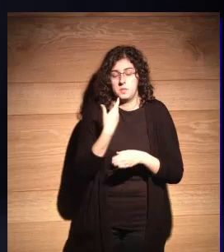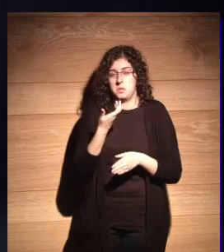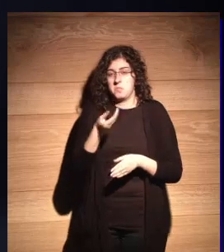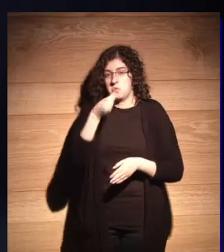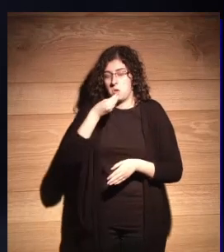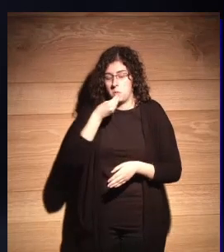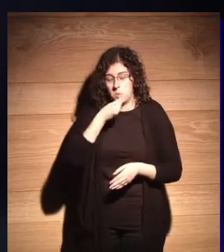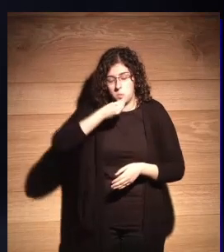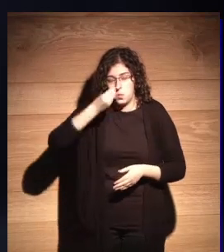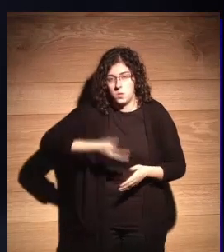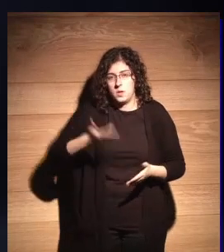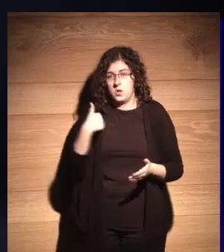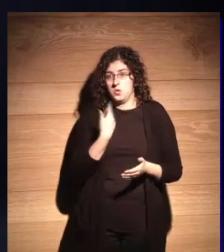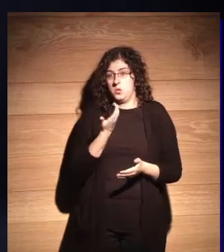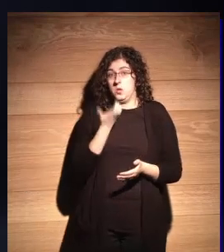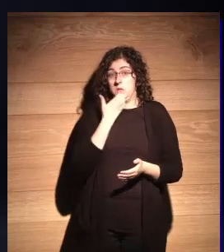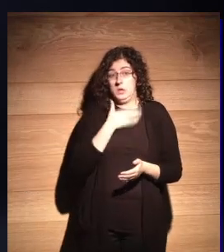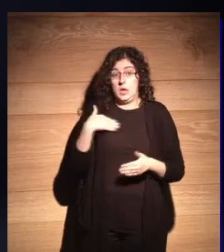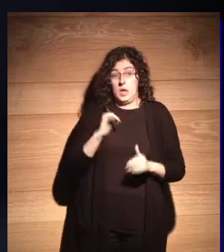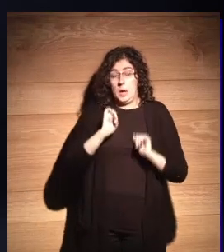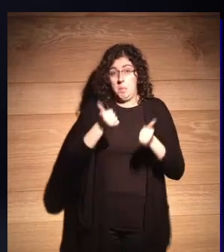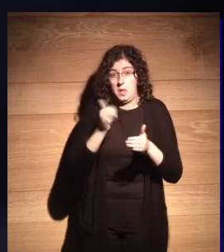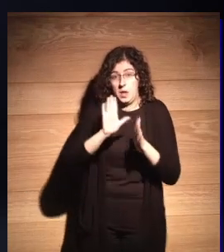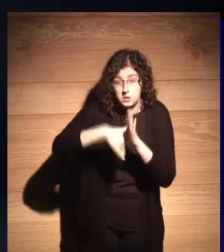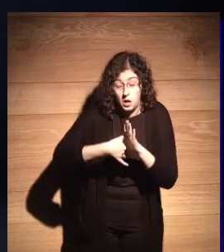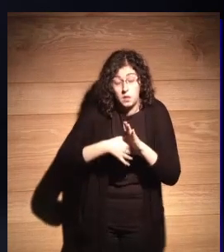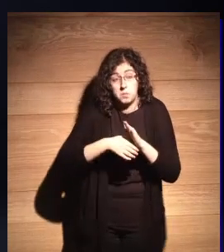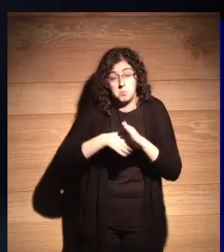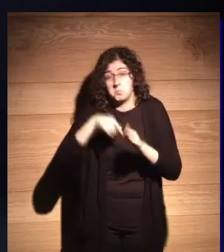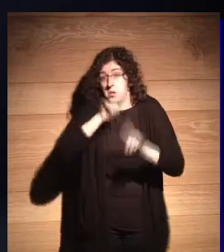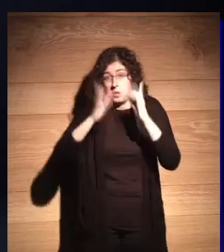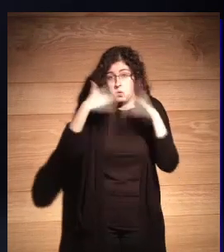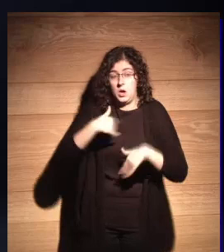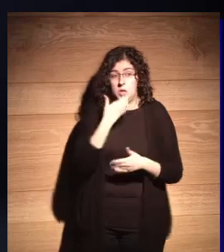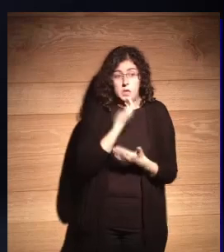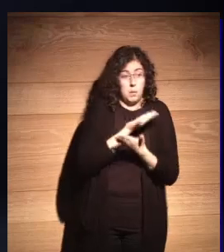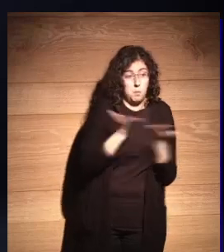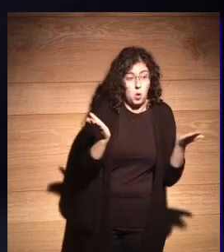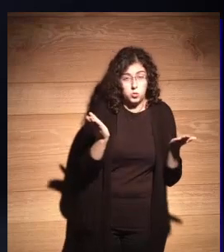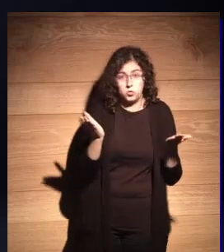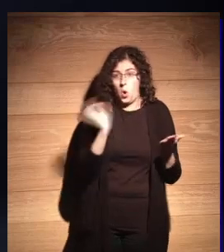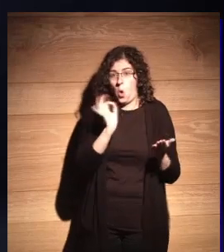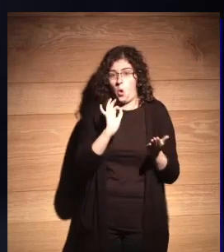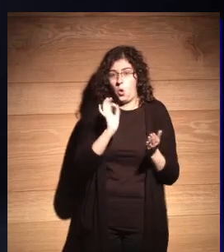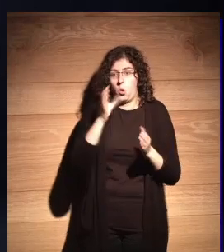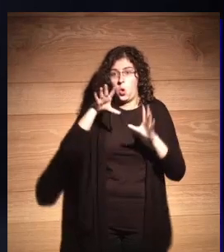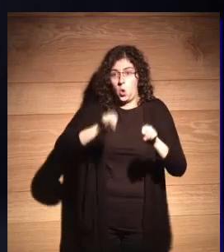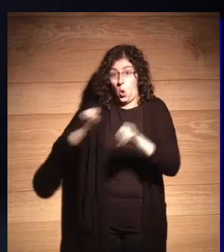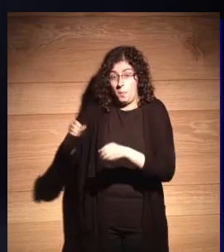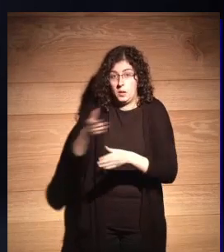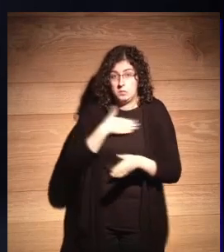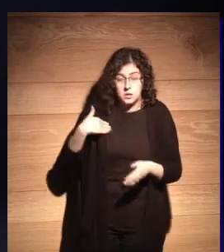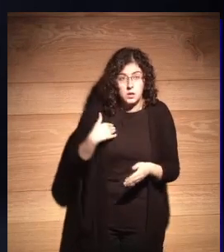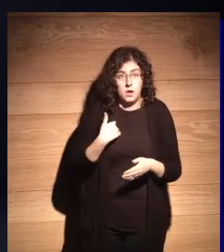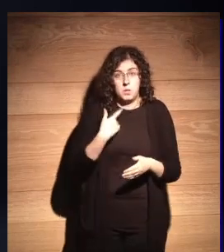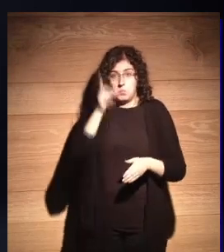late, no problem. If I wanted to come back early, wanted to go shopping. So if I was working for a magazine, can you imagine a